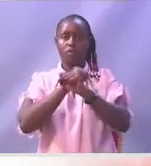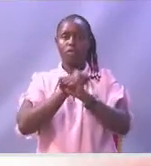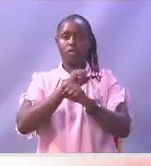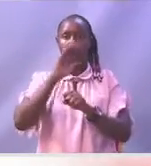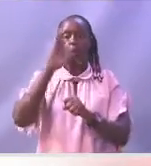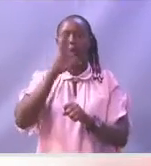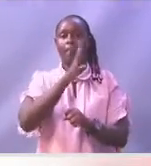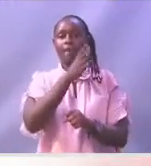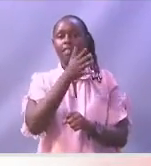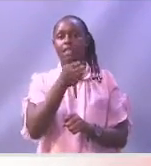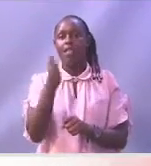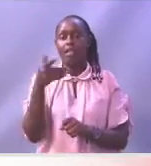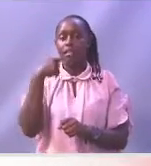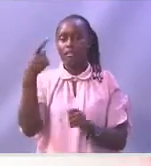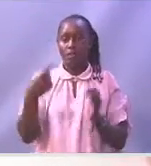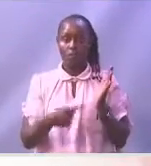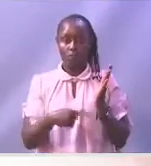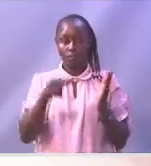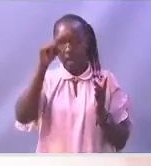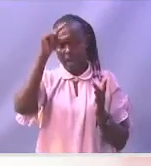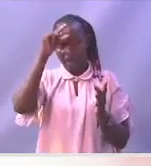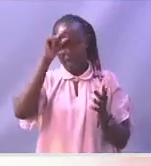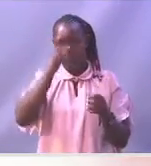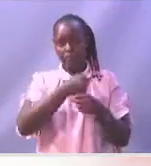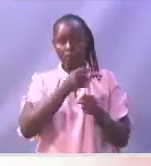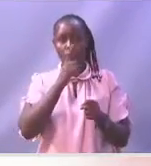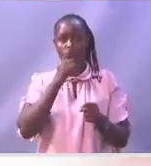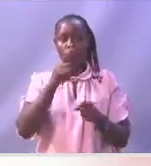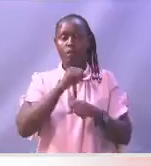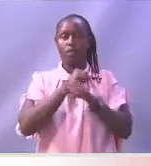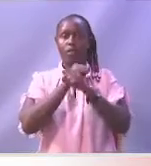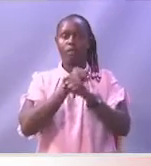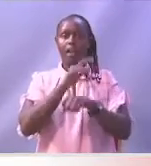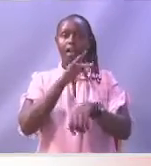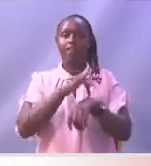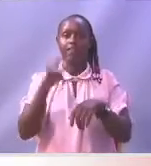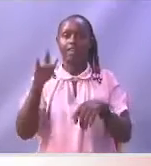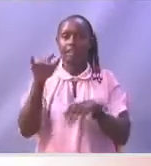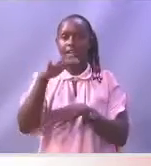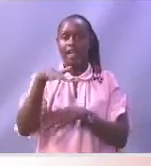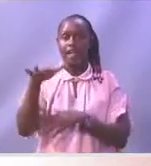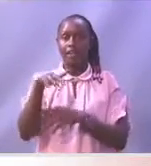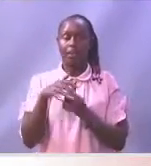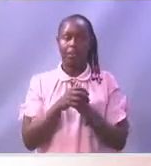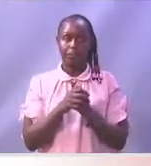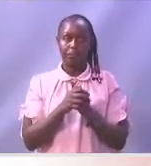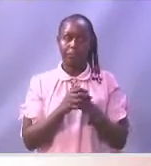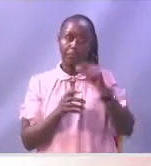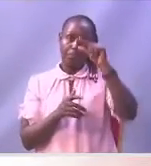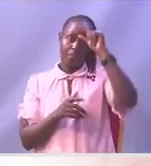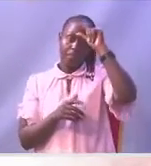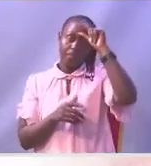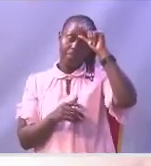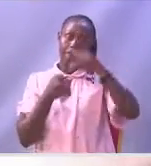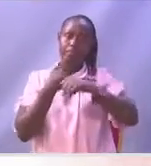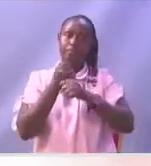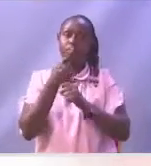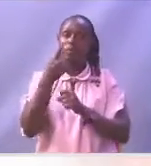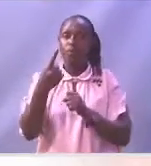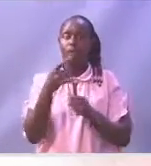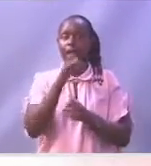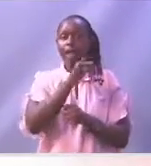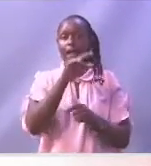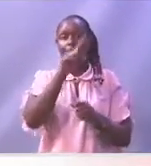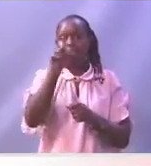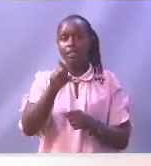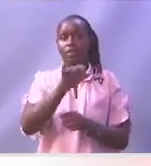security, saying the government has ensured security in the affected areas. So the government is going to ensure that exams going to those areas